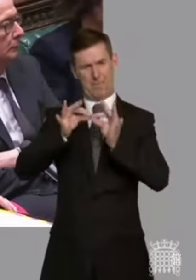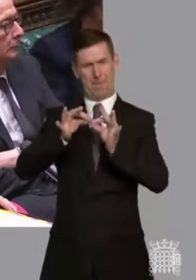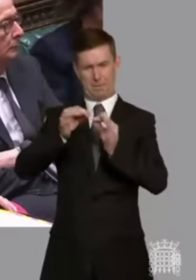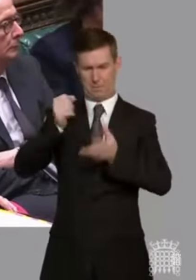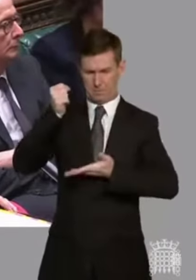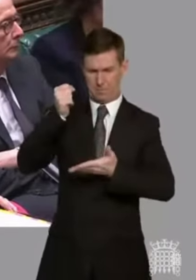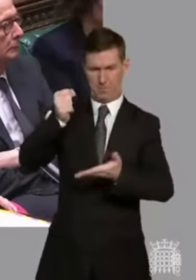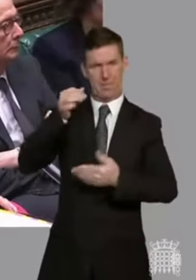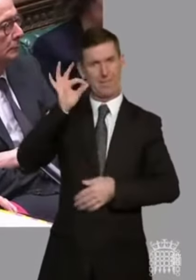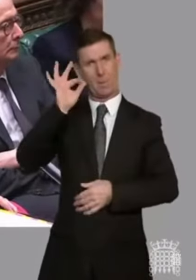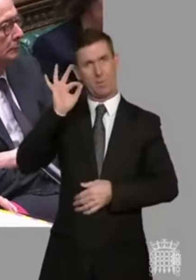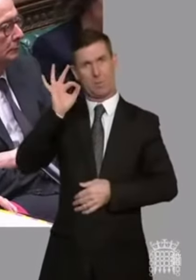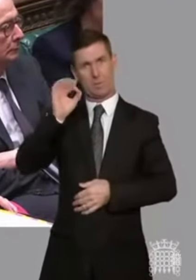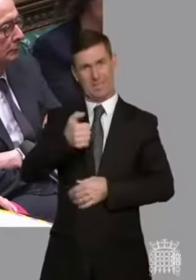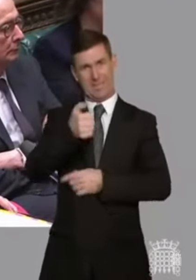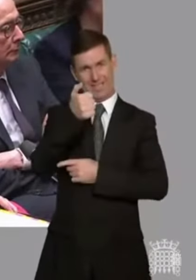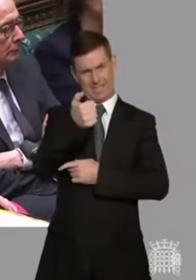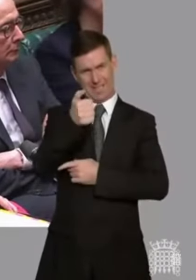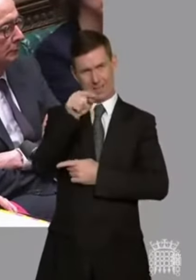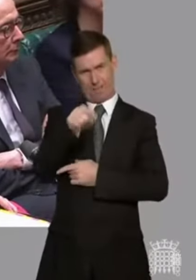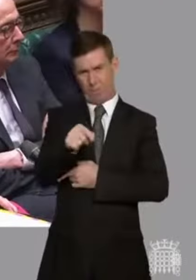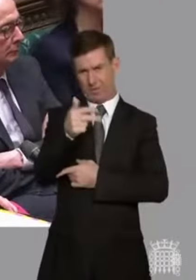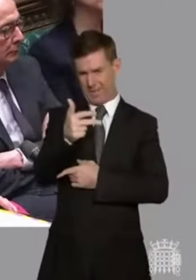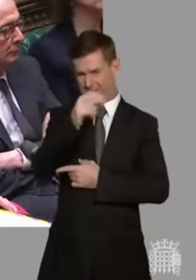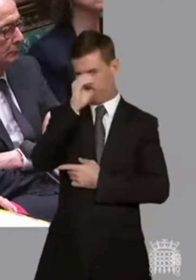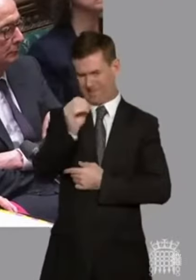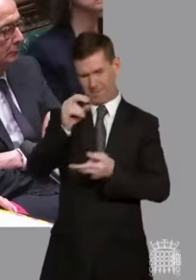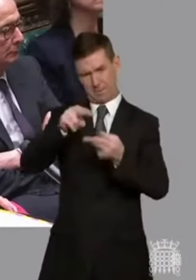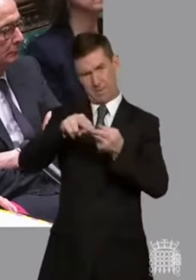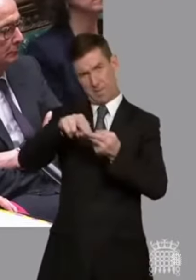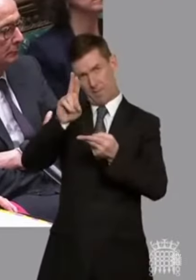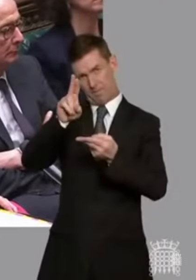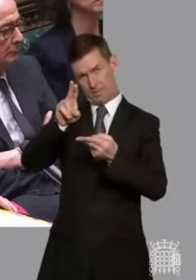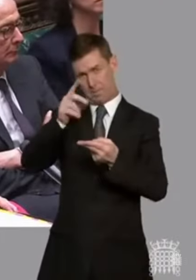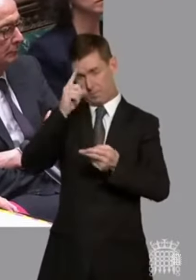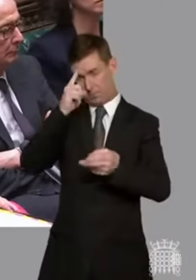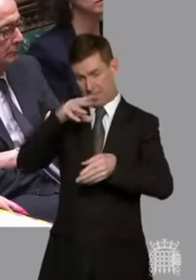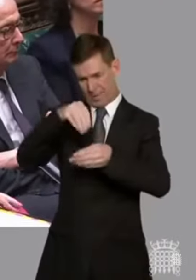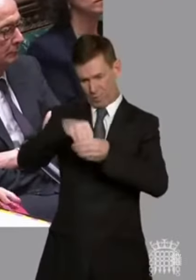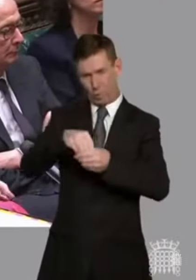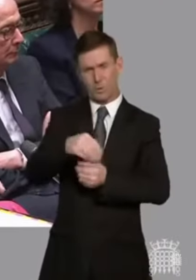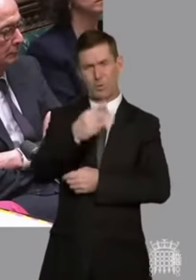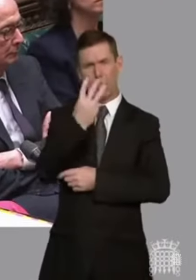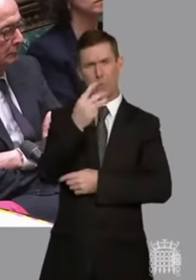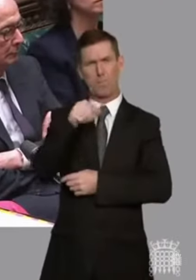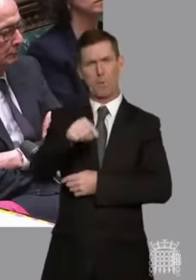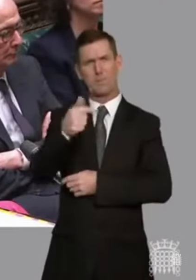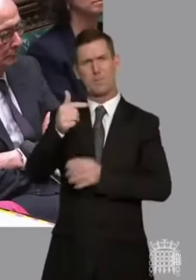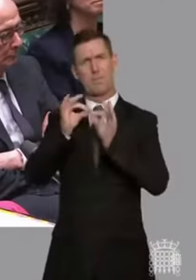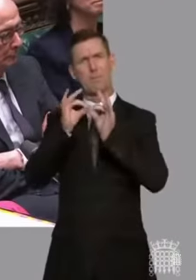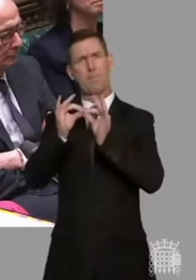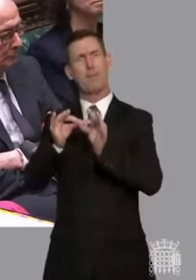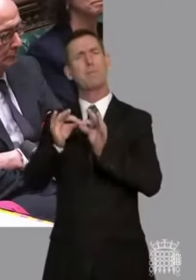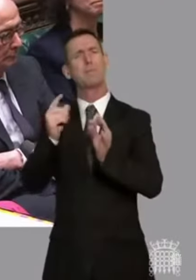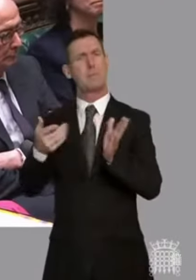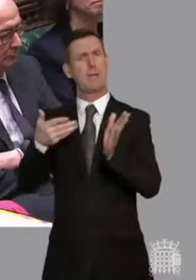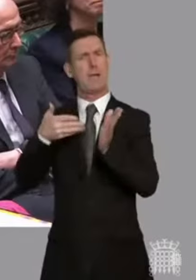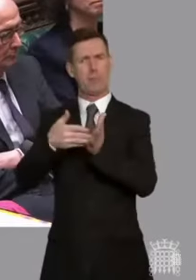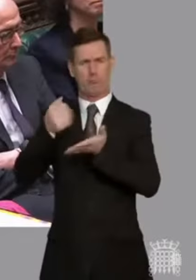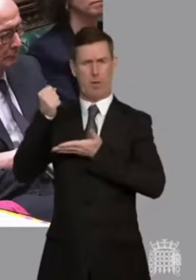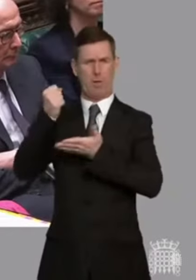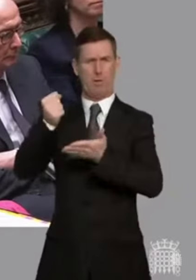increase, including up to £3.7 billion in vital additional funding for social care. We've doubled the funding